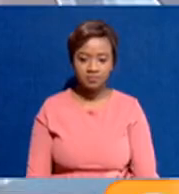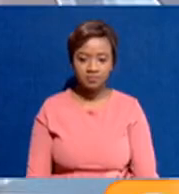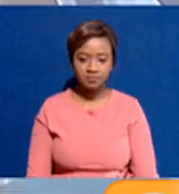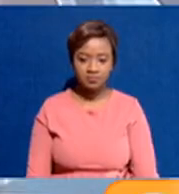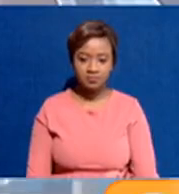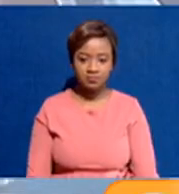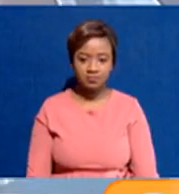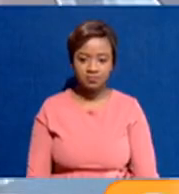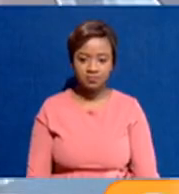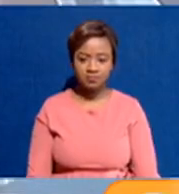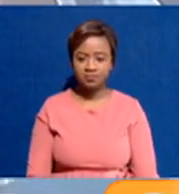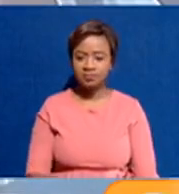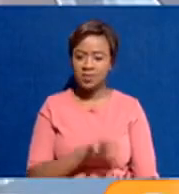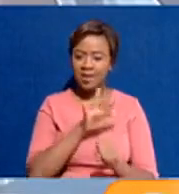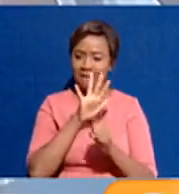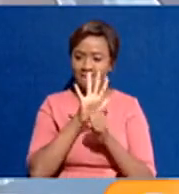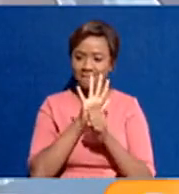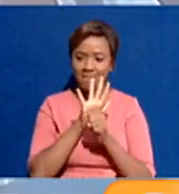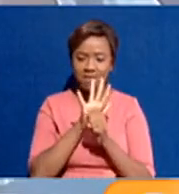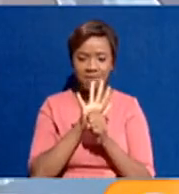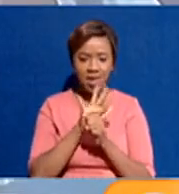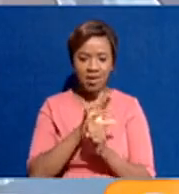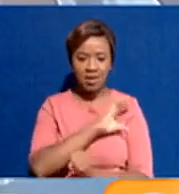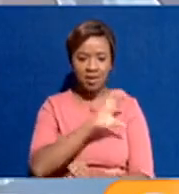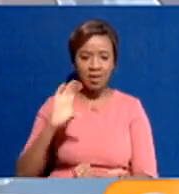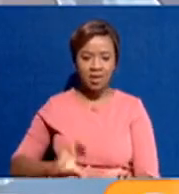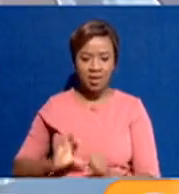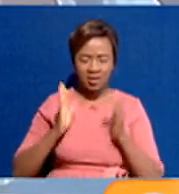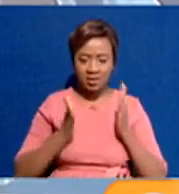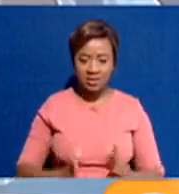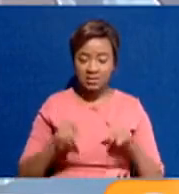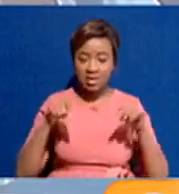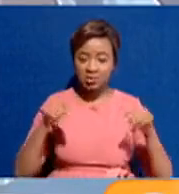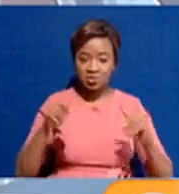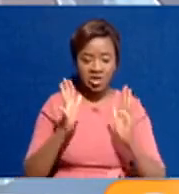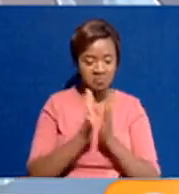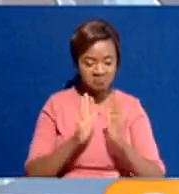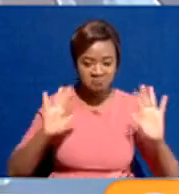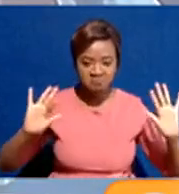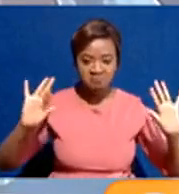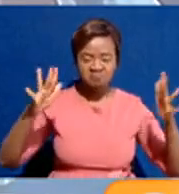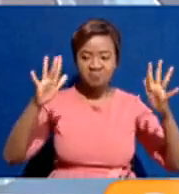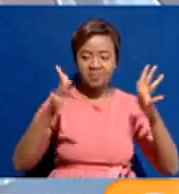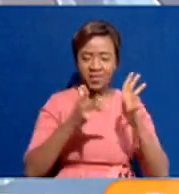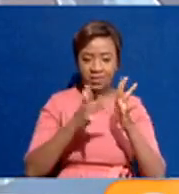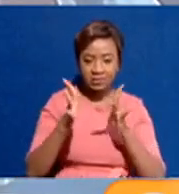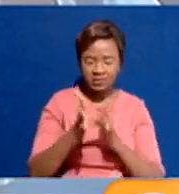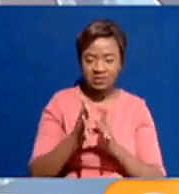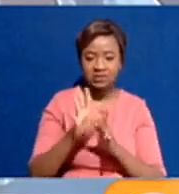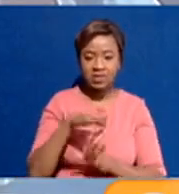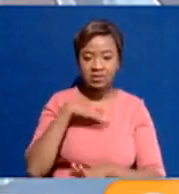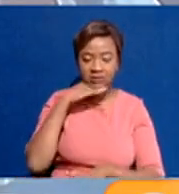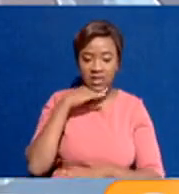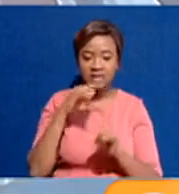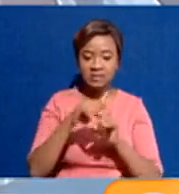Thousands of Christians in Kenya today joined the rest of the world in marking the beginning of Easter holidays as Catholics